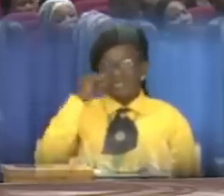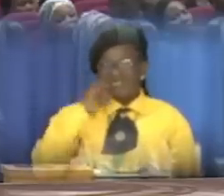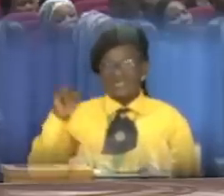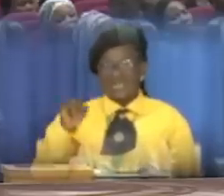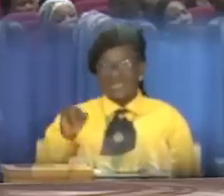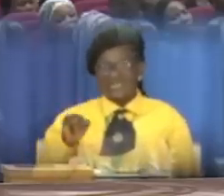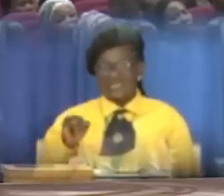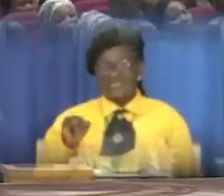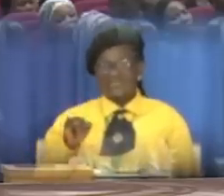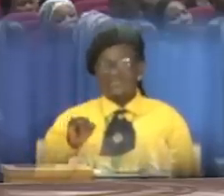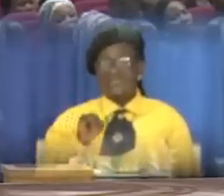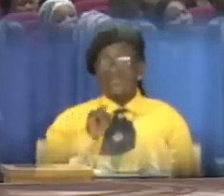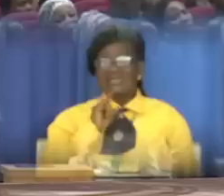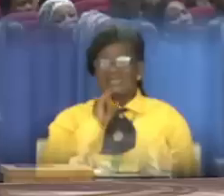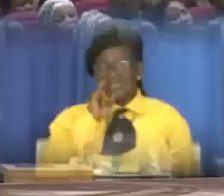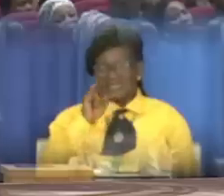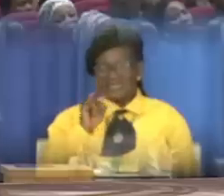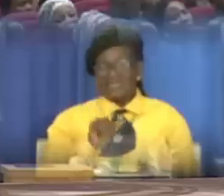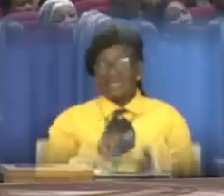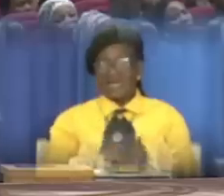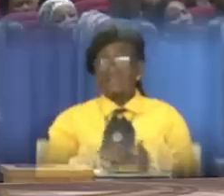is coming back.